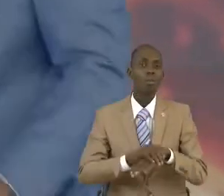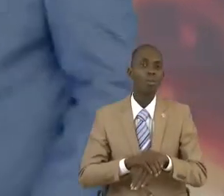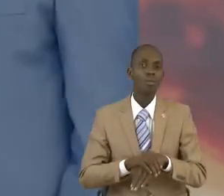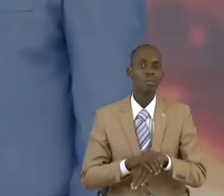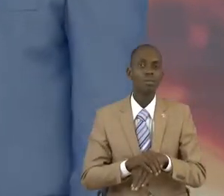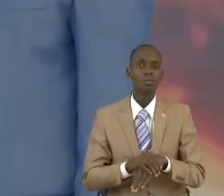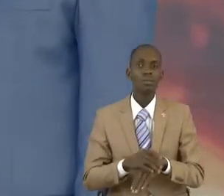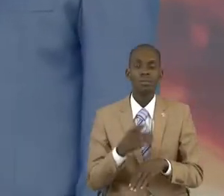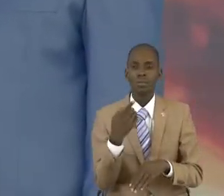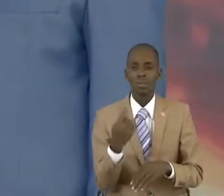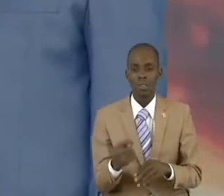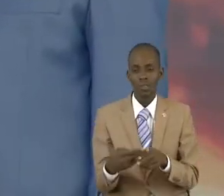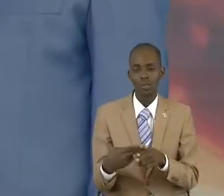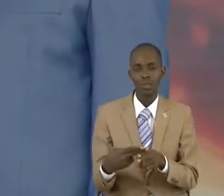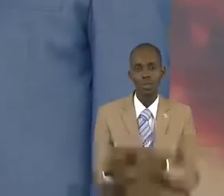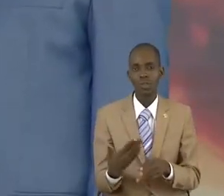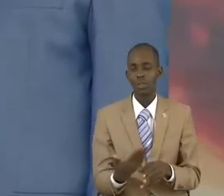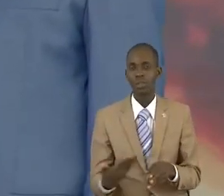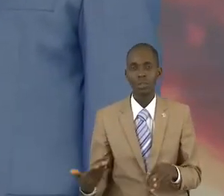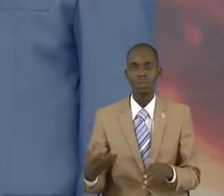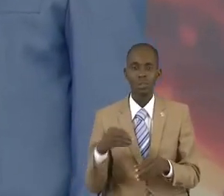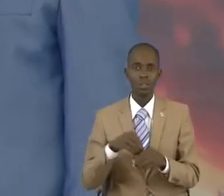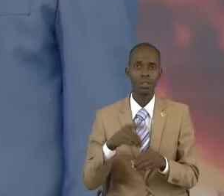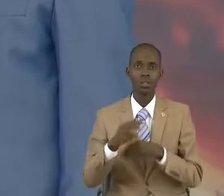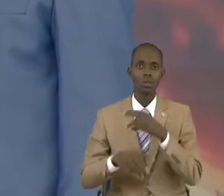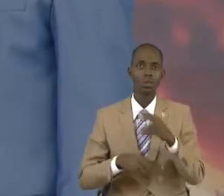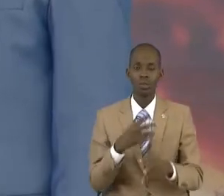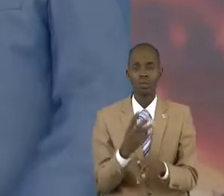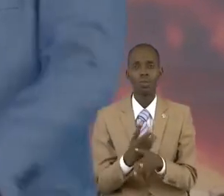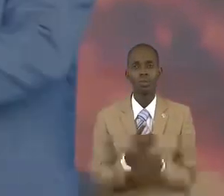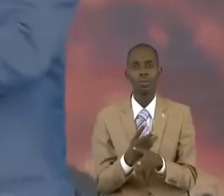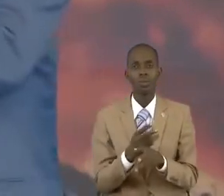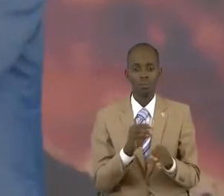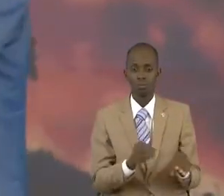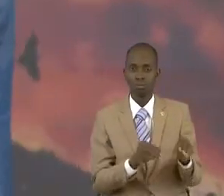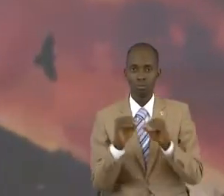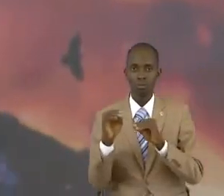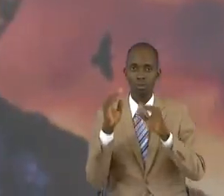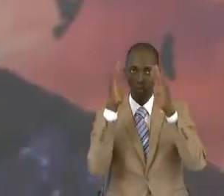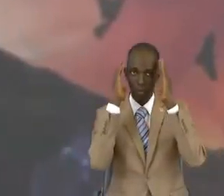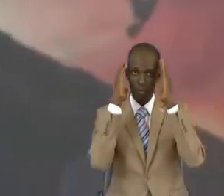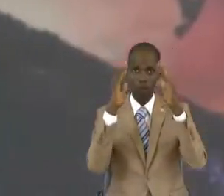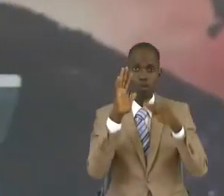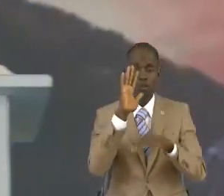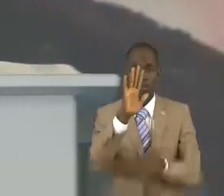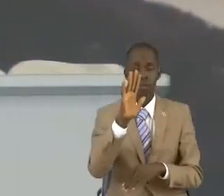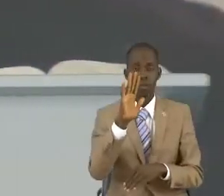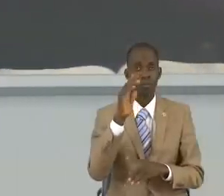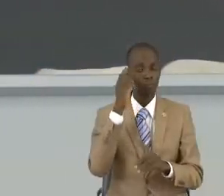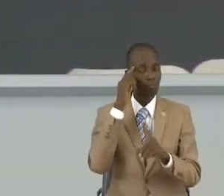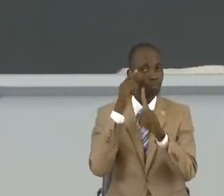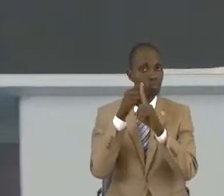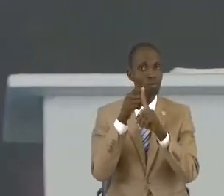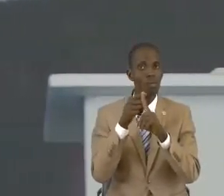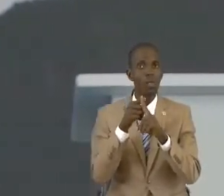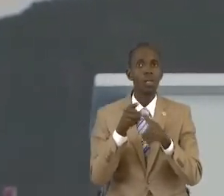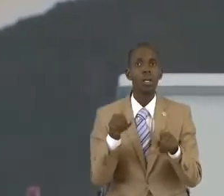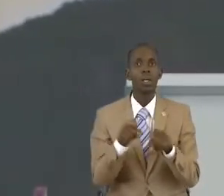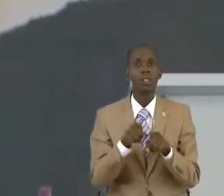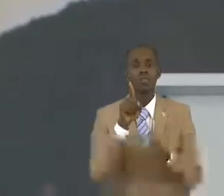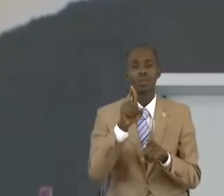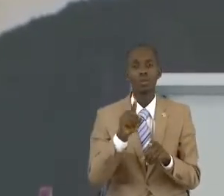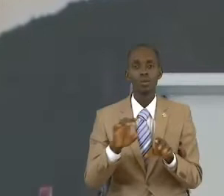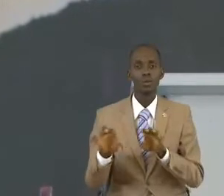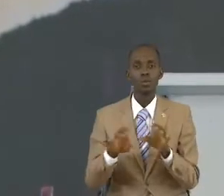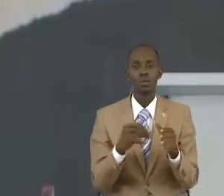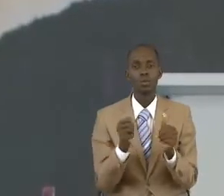mundane things of the world. Set your affections like you set a watch, like